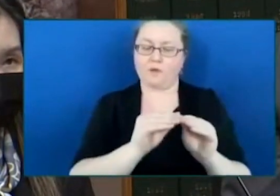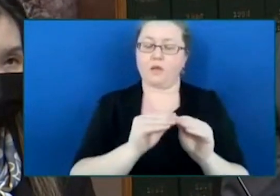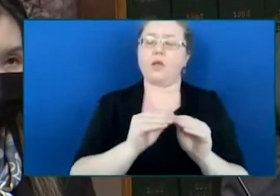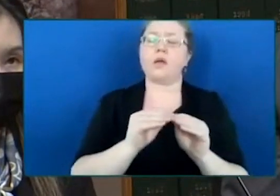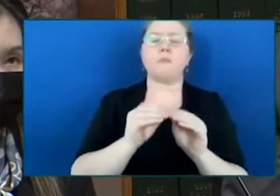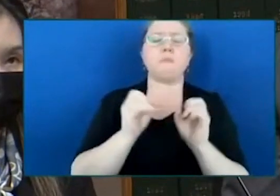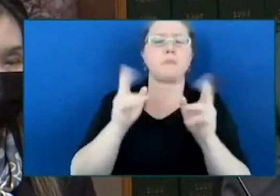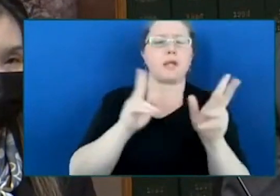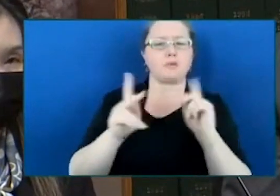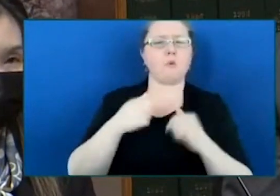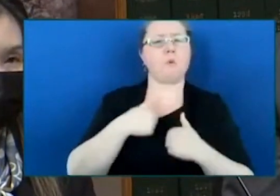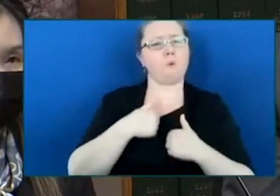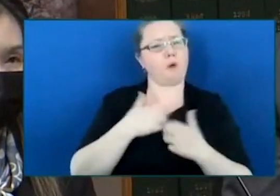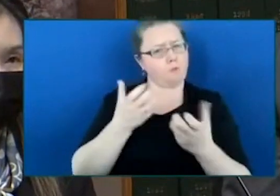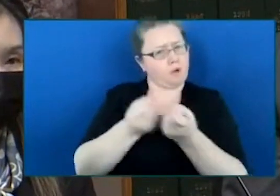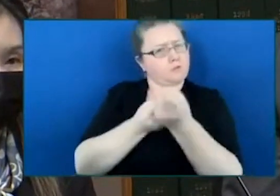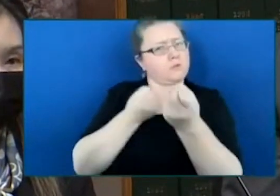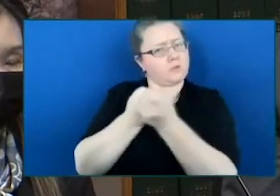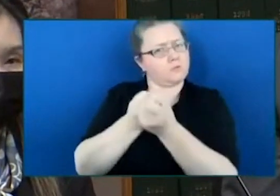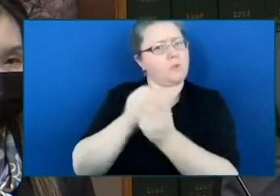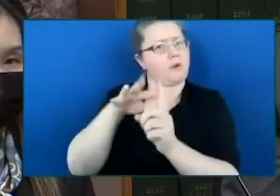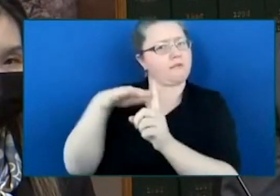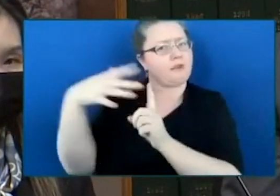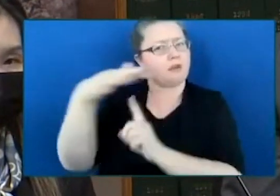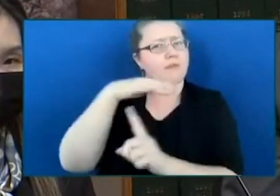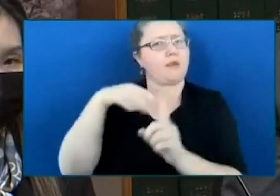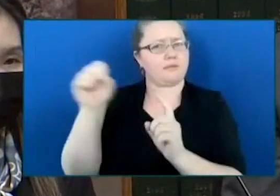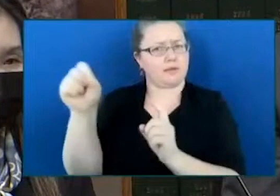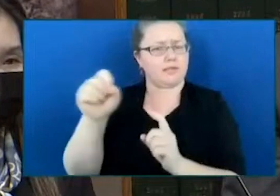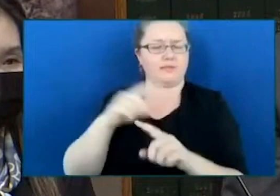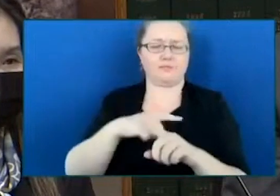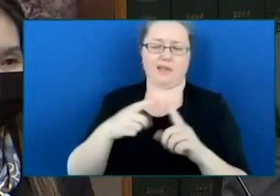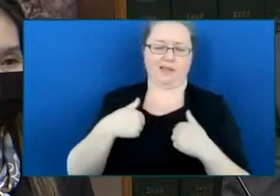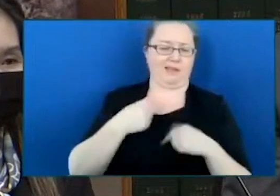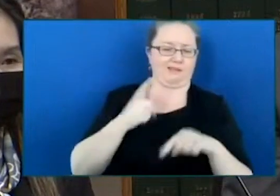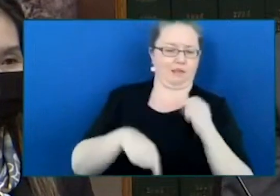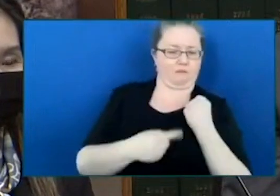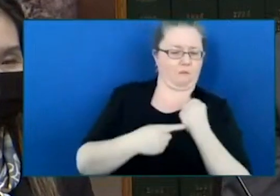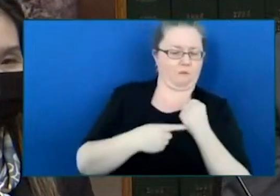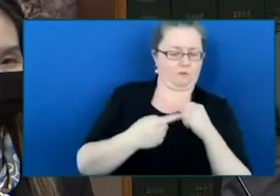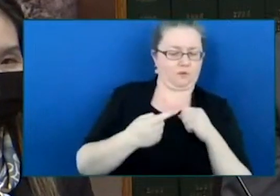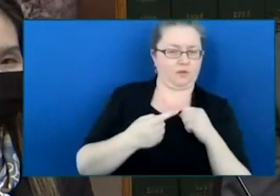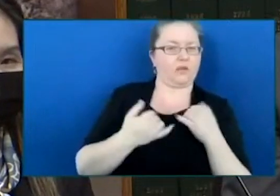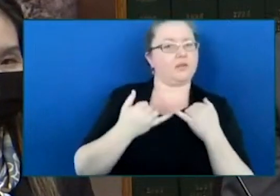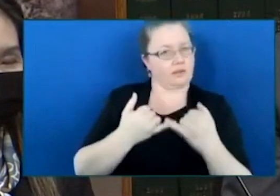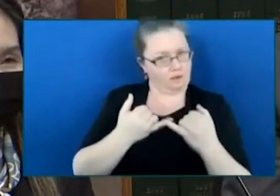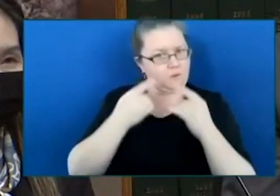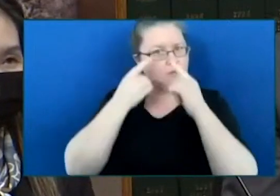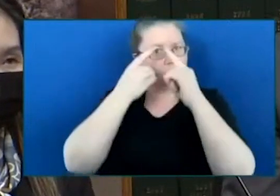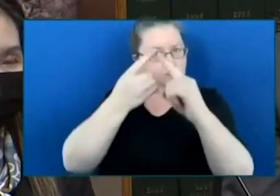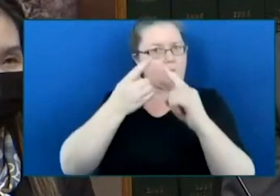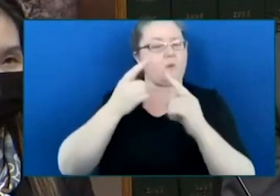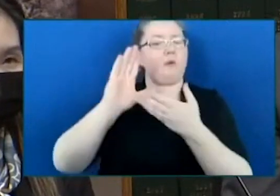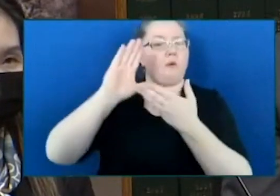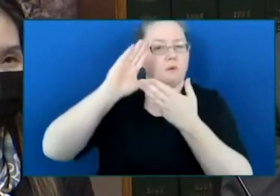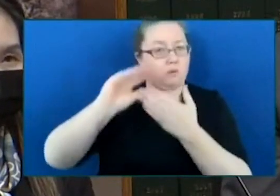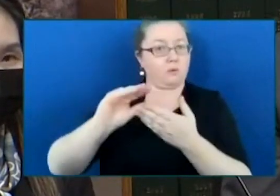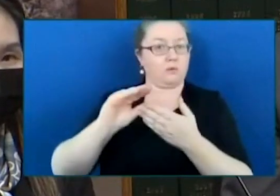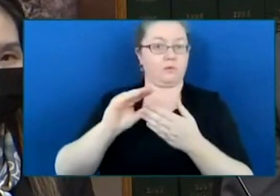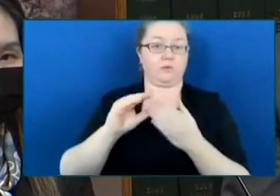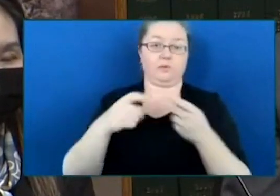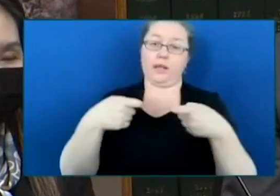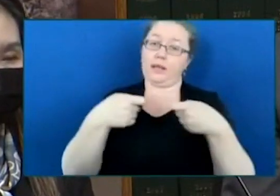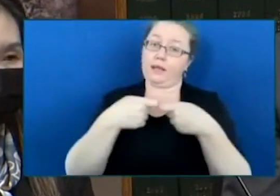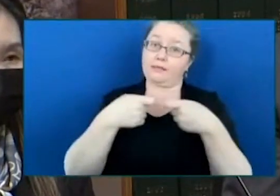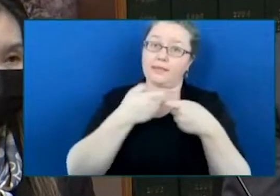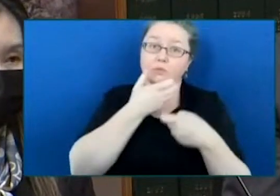isn't always the most affordable option, and we are working hard to change that. Budget 2022 will remove the PST from all electric heat